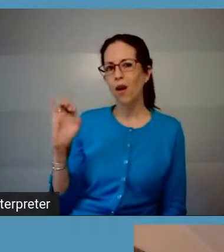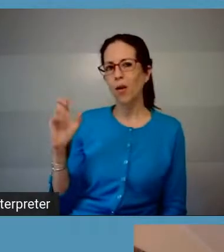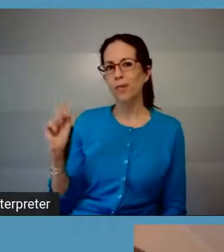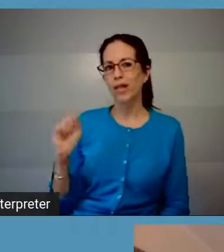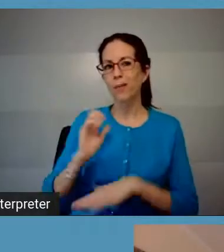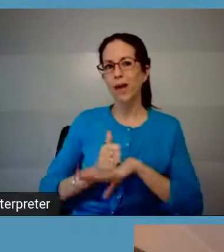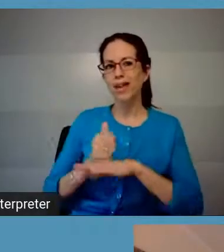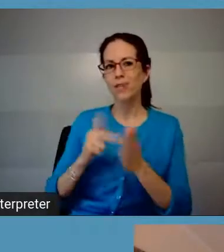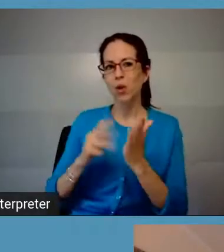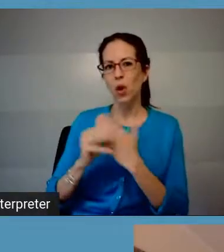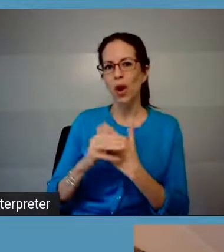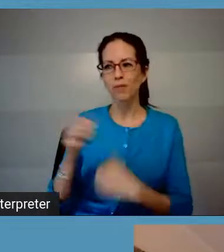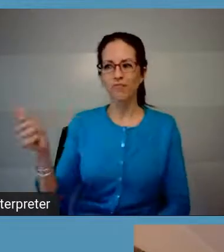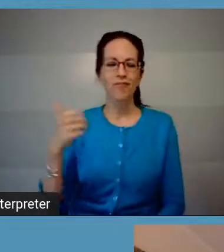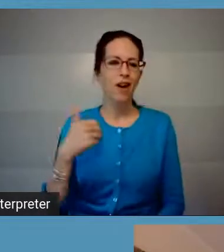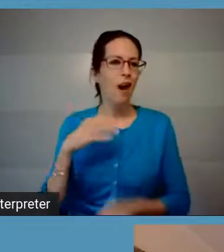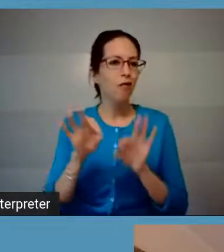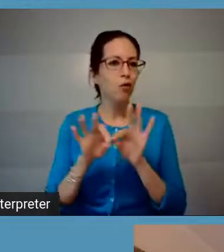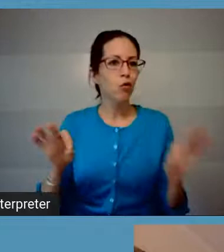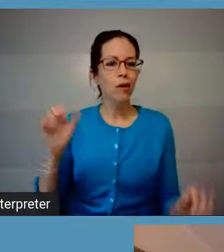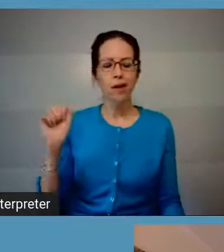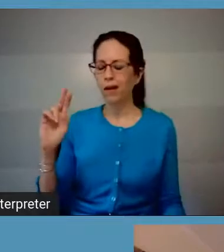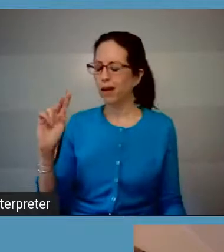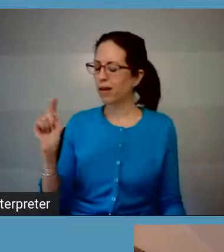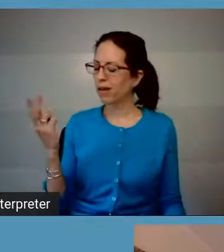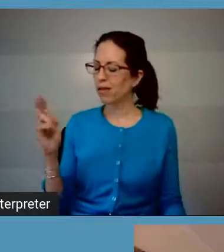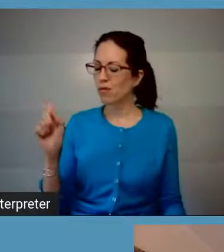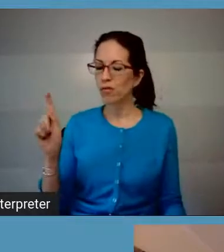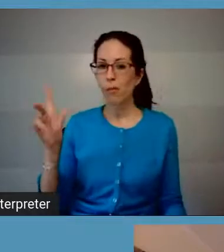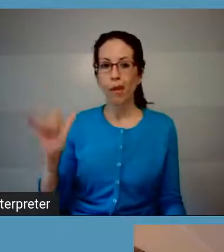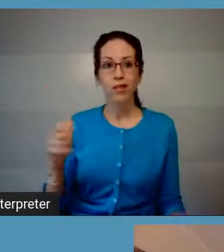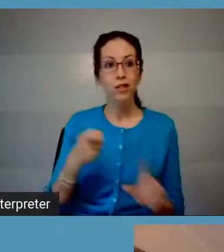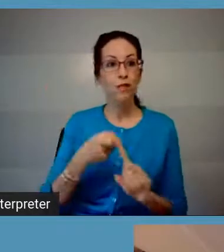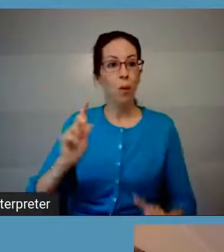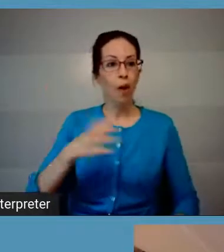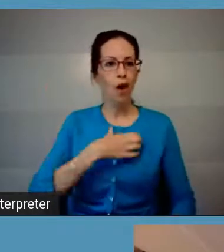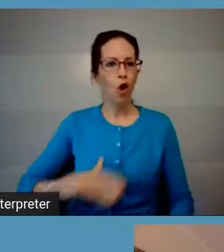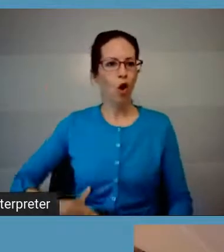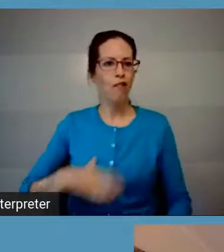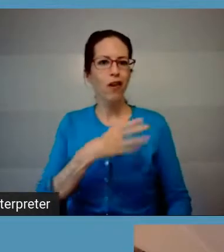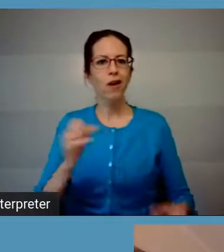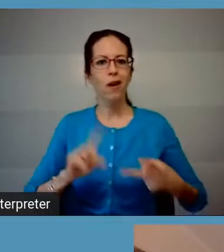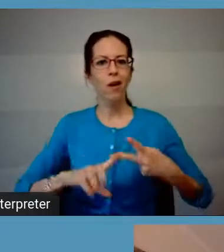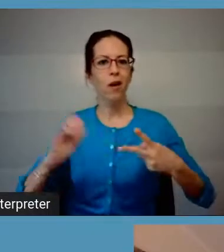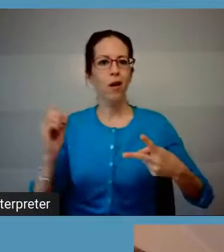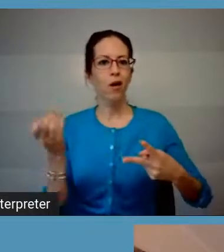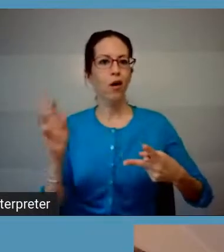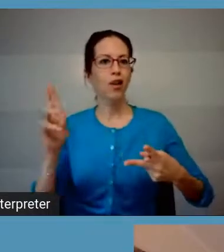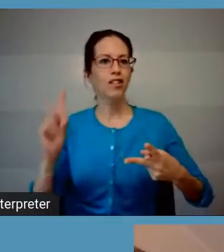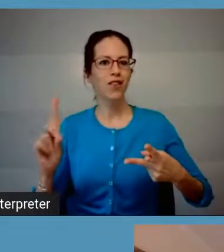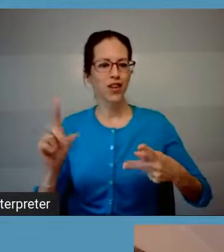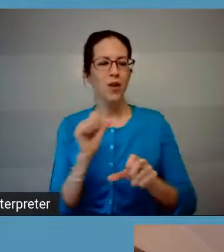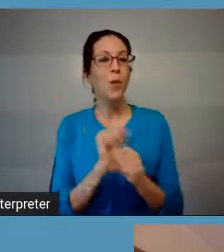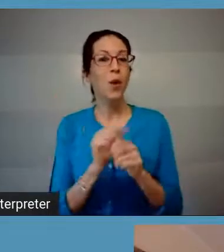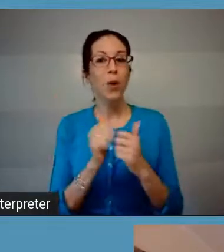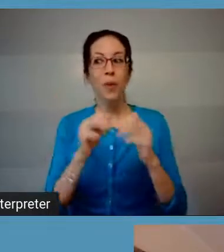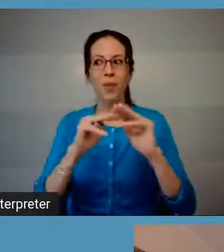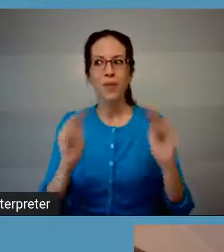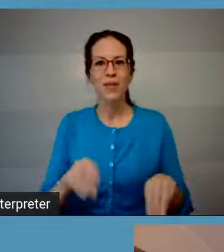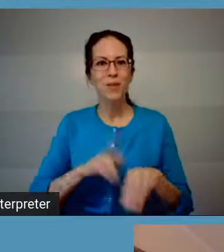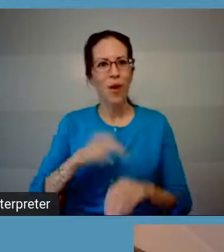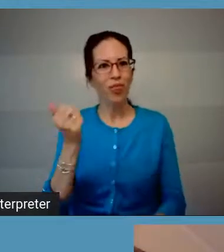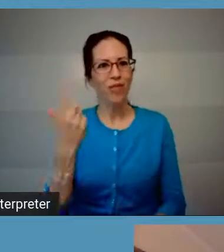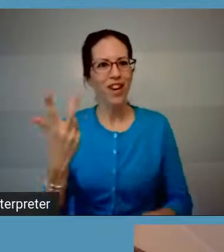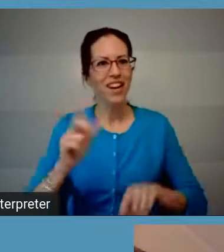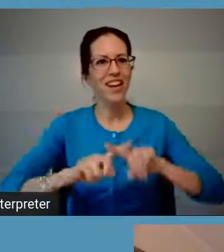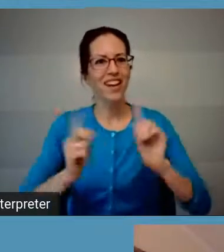She has anthropology degrees from Harvard and Oxford and has worked with museums on 3 continents. To learn more about her, please